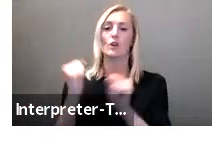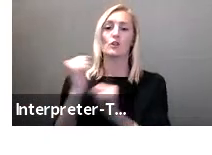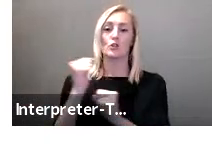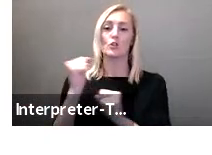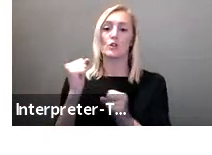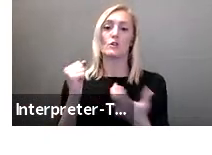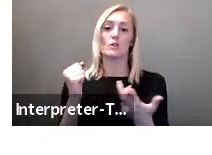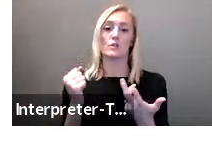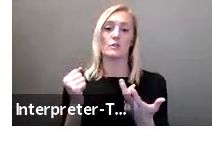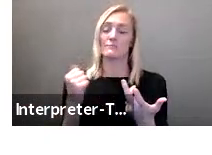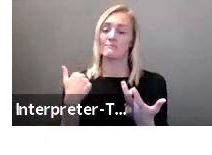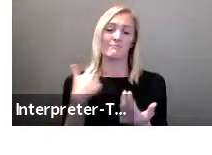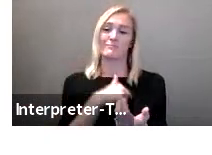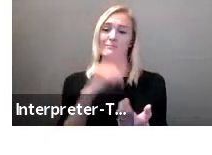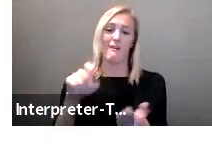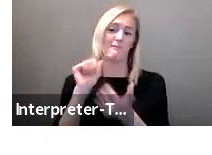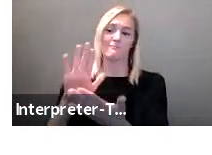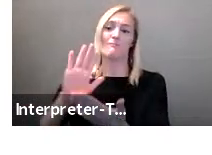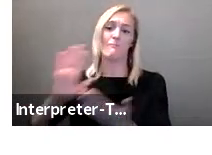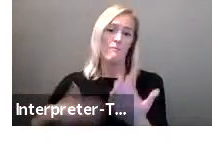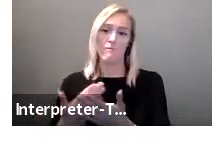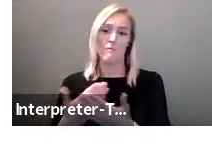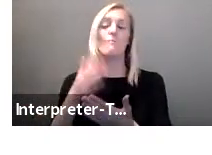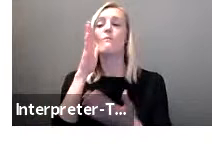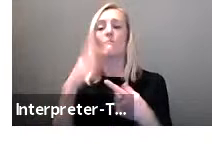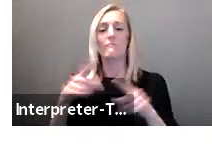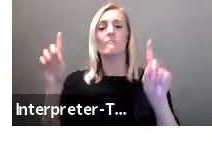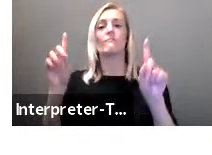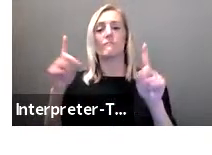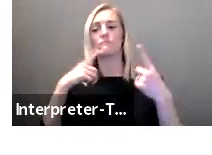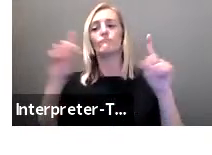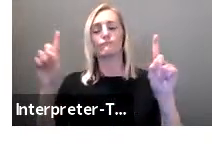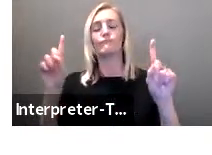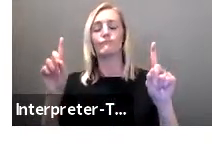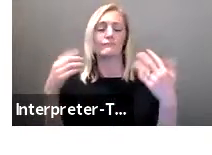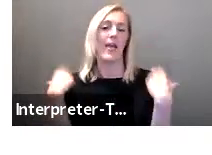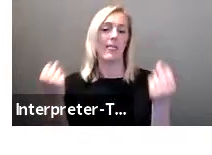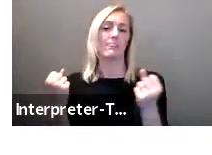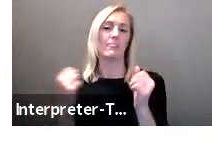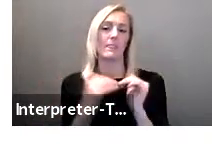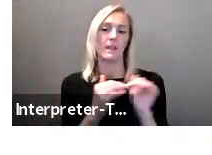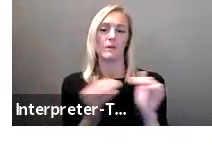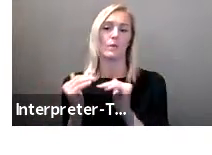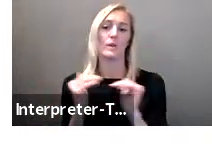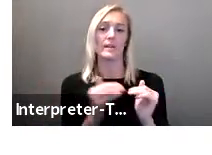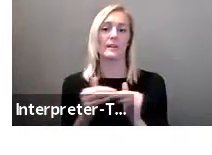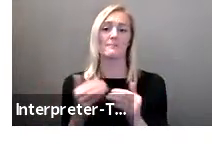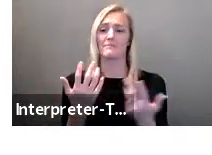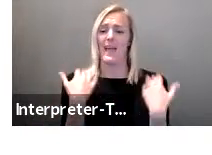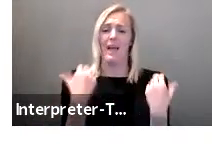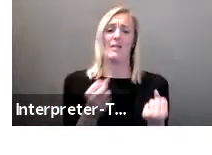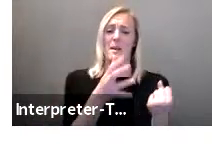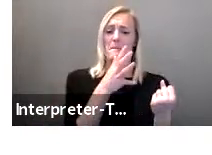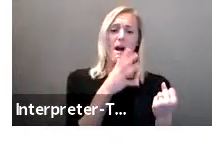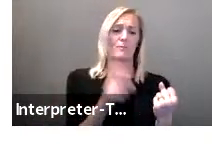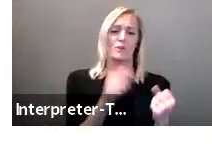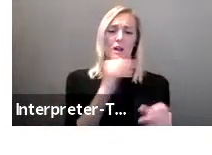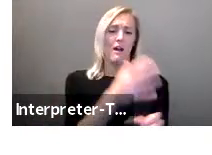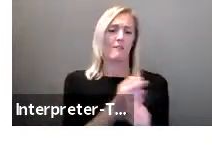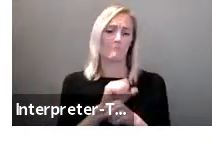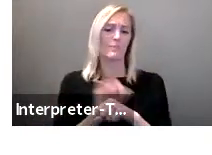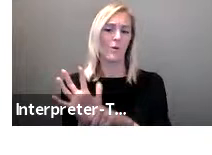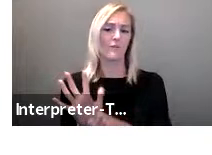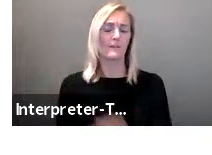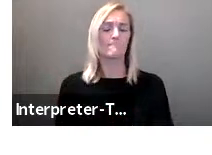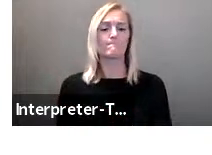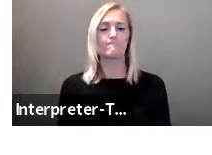these disparities, we really have not achieved birth equity, because a healthy mom does not need to have COVID, right? And then to get involved with us